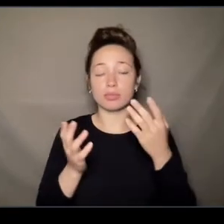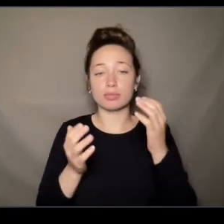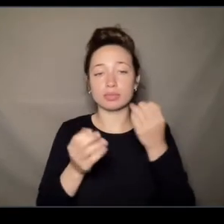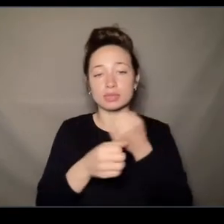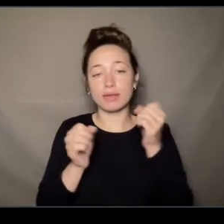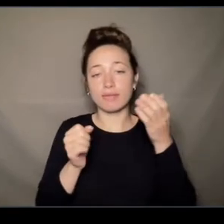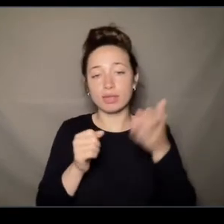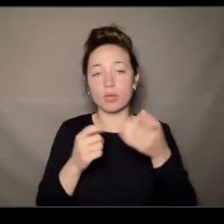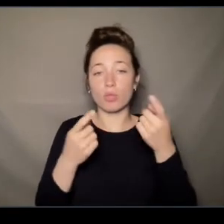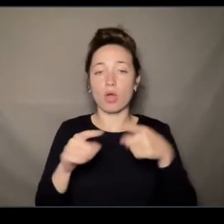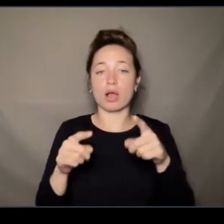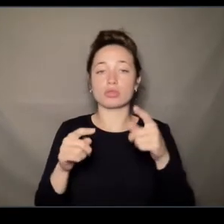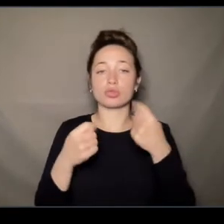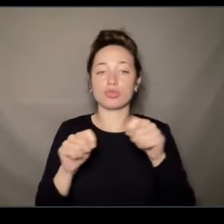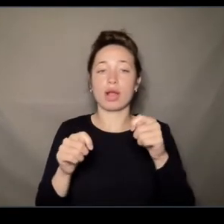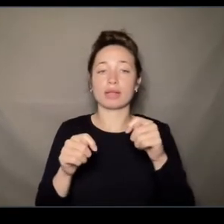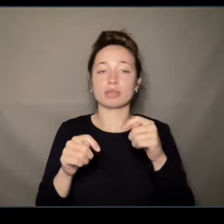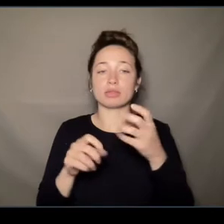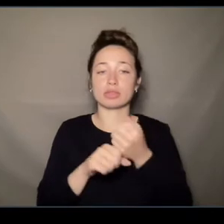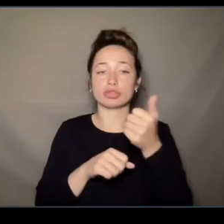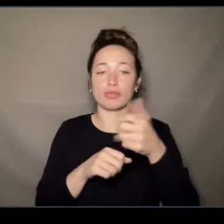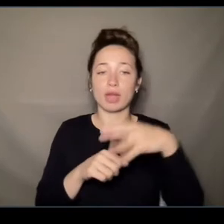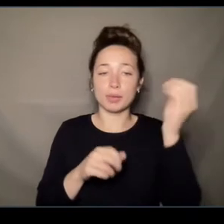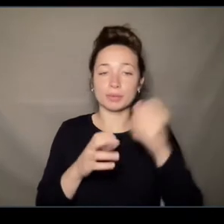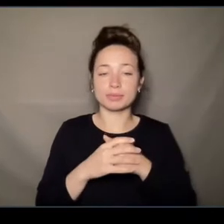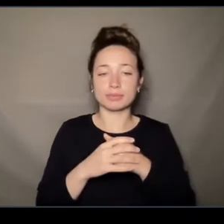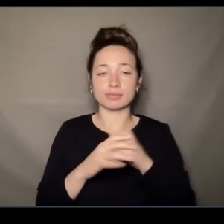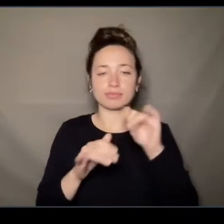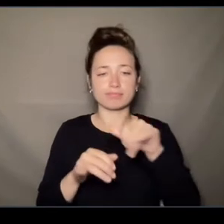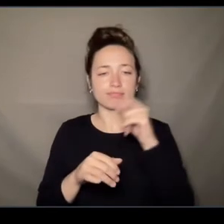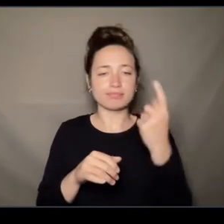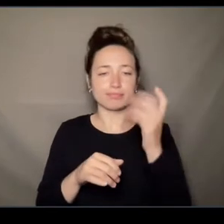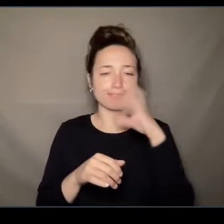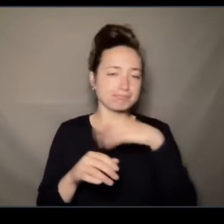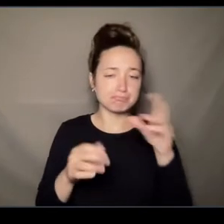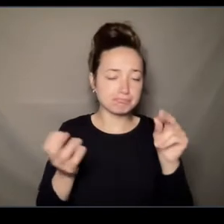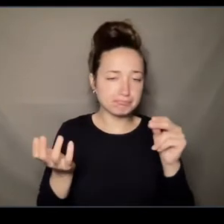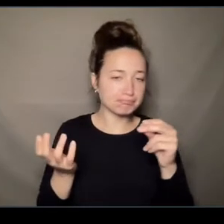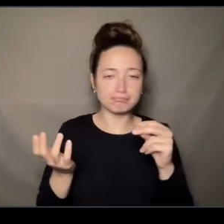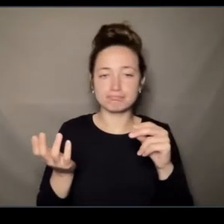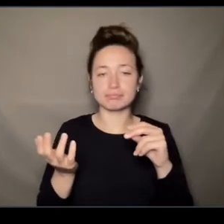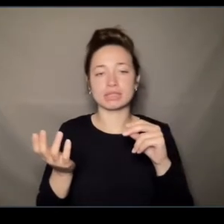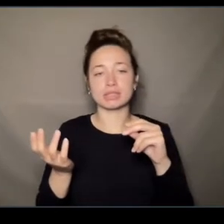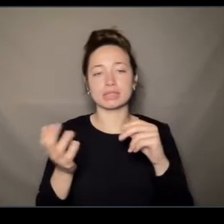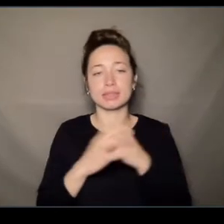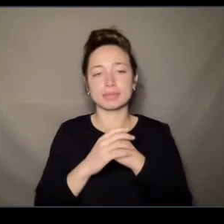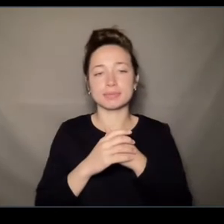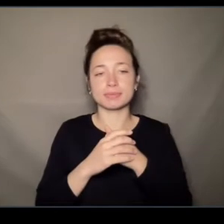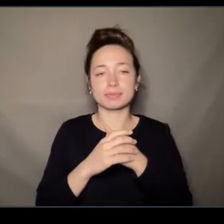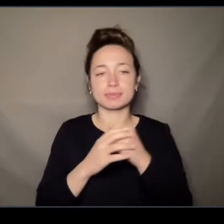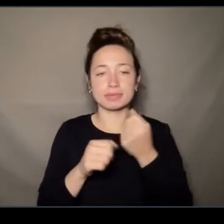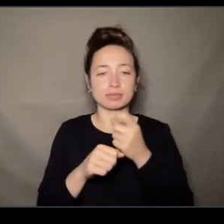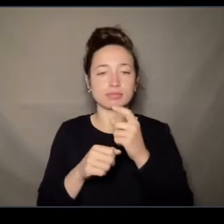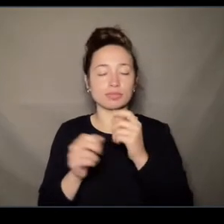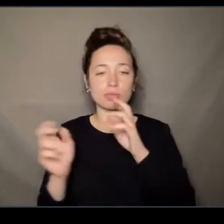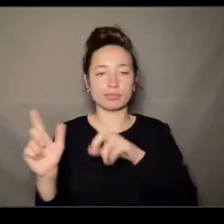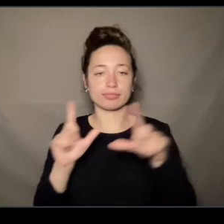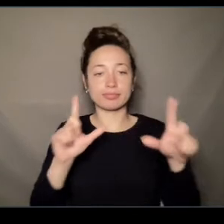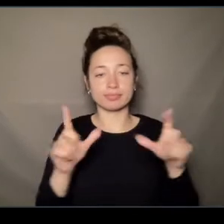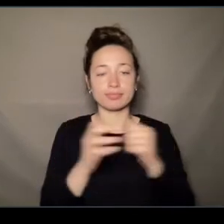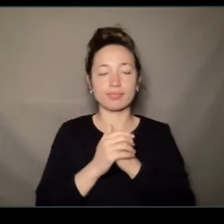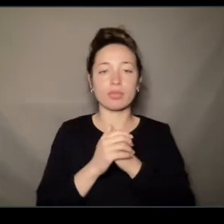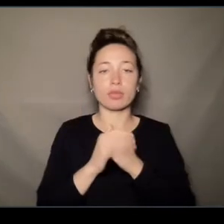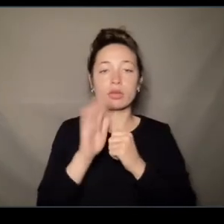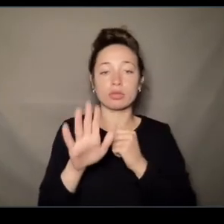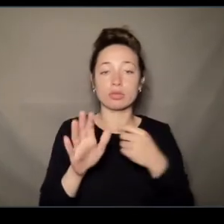even be safe there while you're trying to get yourself out. That's not something unusual to, here I'm going to come back to this